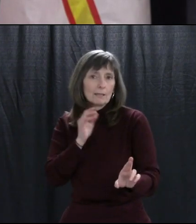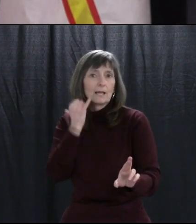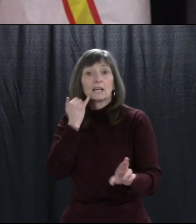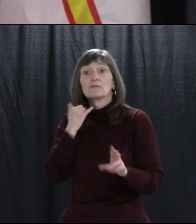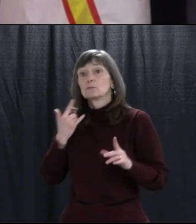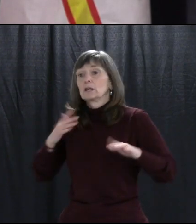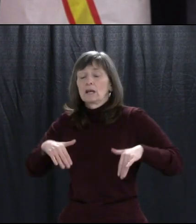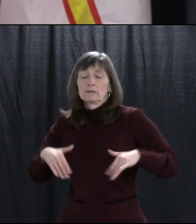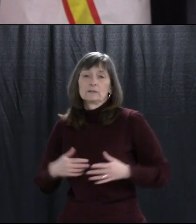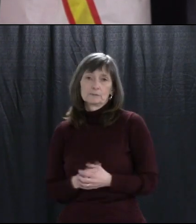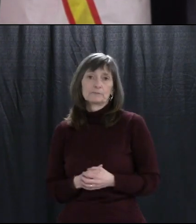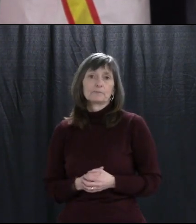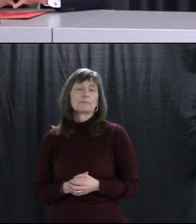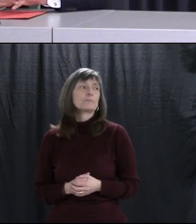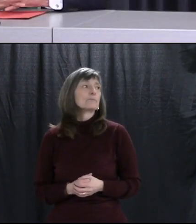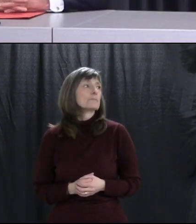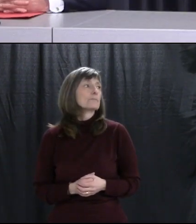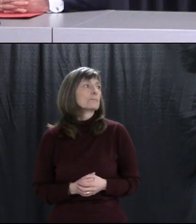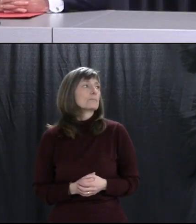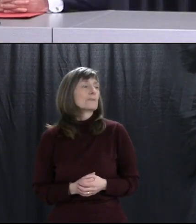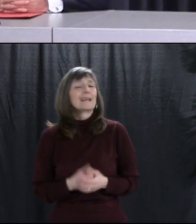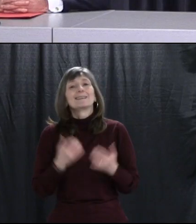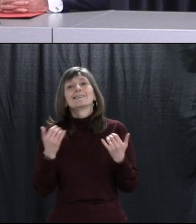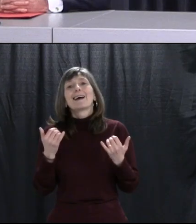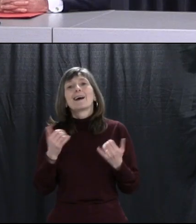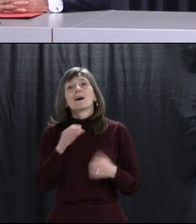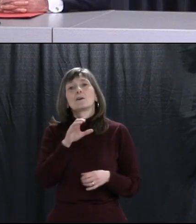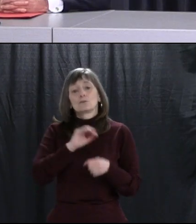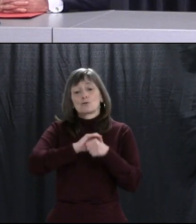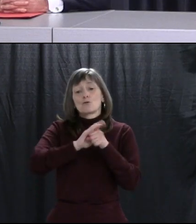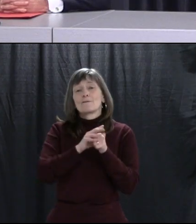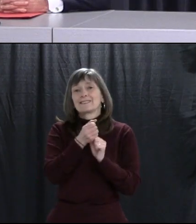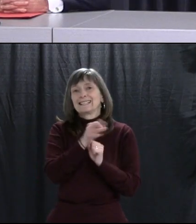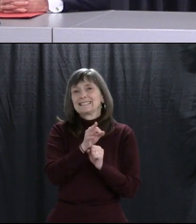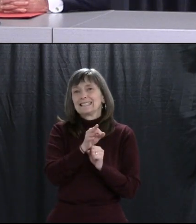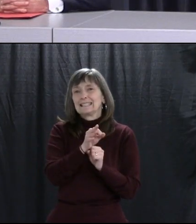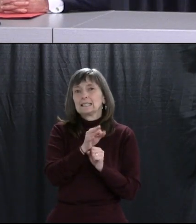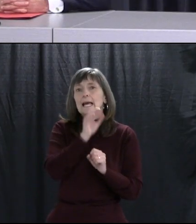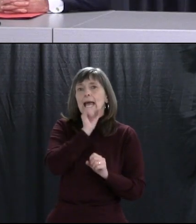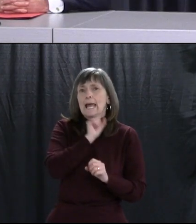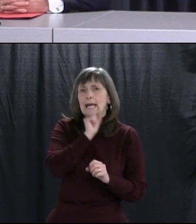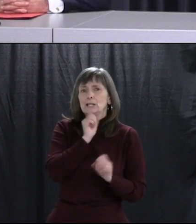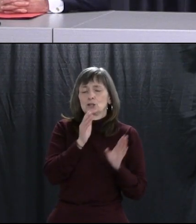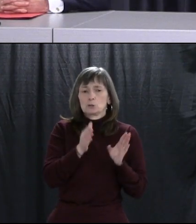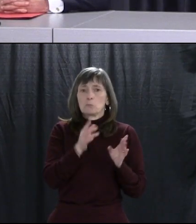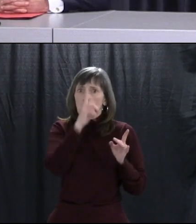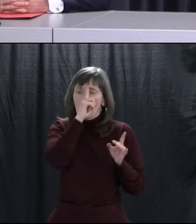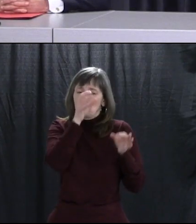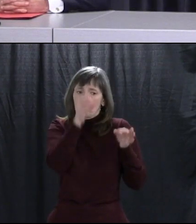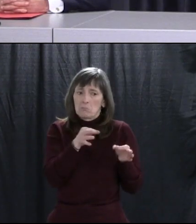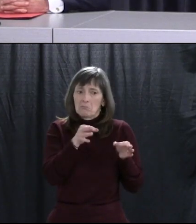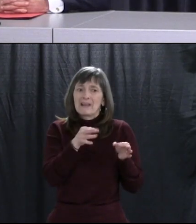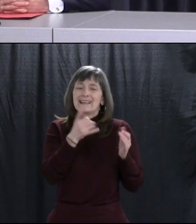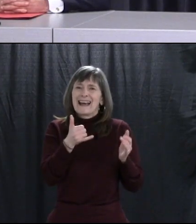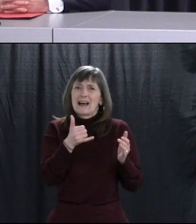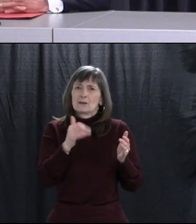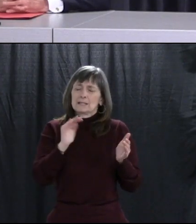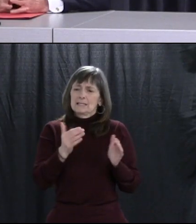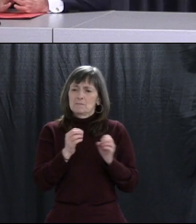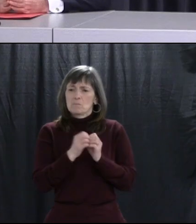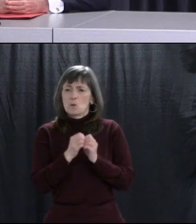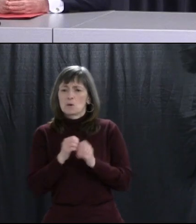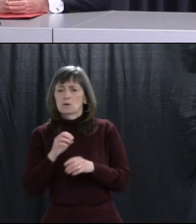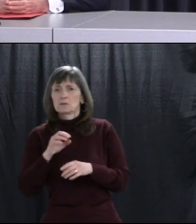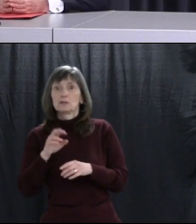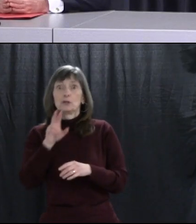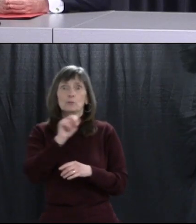we're seeing the age range of COVID-19 kind of turn here, seeing a lot more people in their 50s, 40s, 20s. There's a